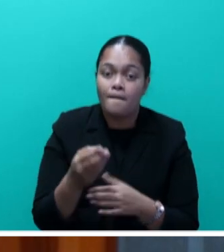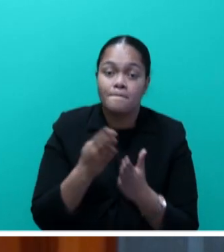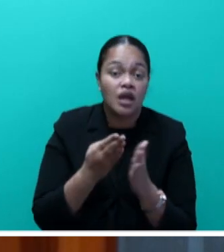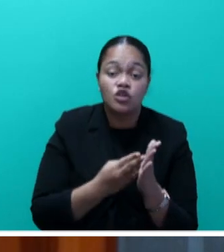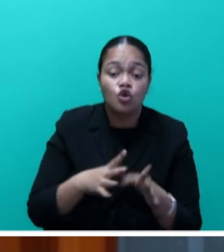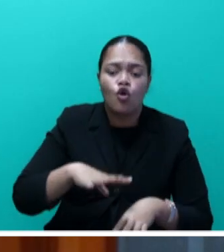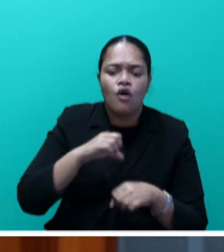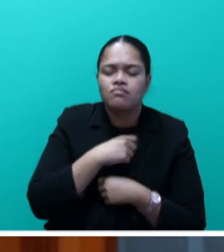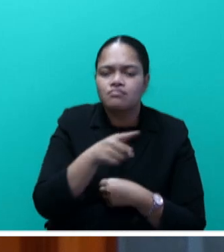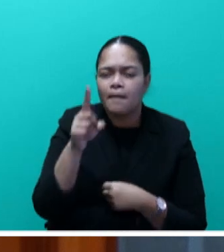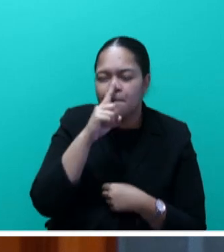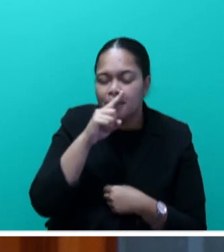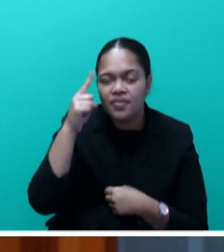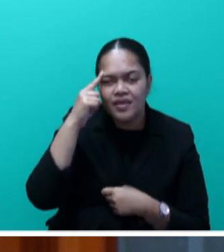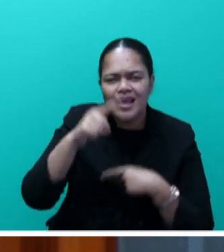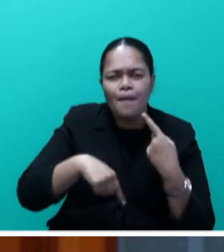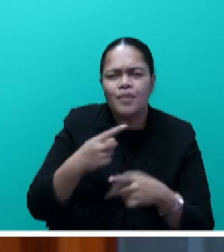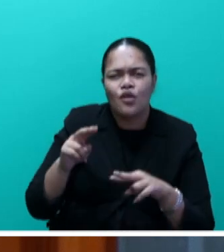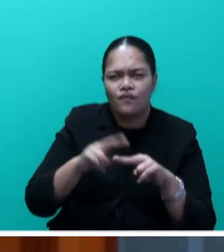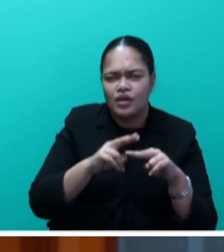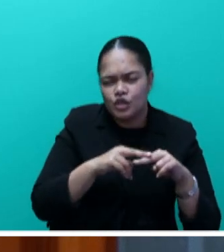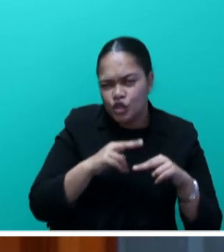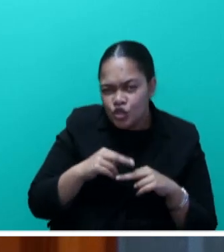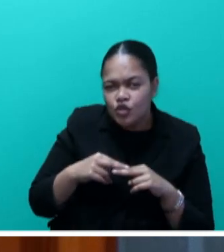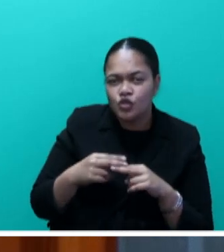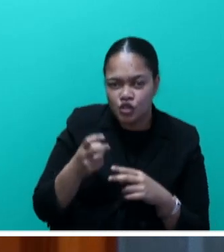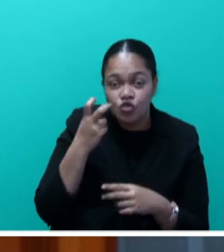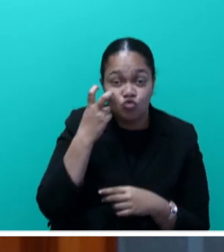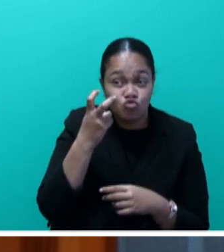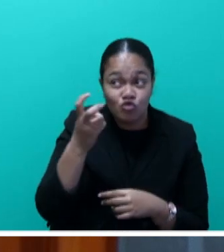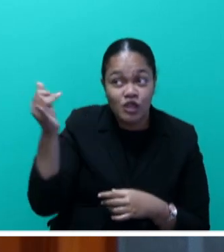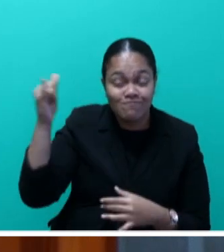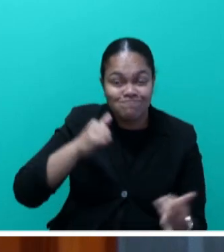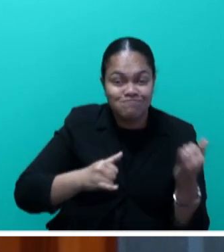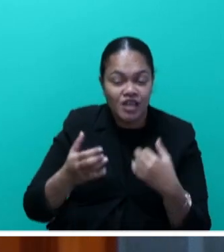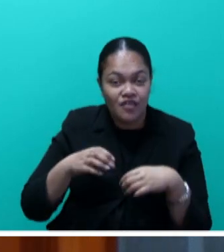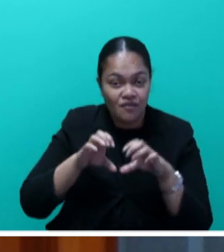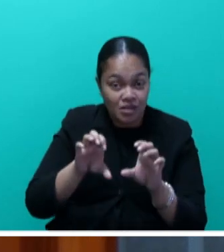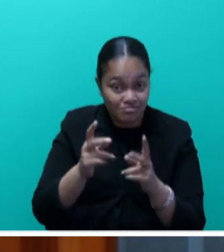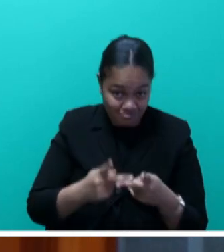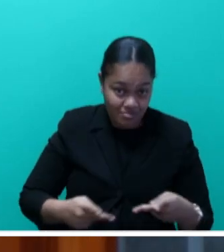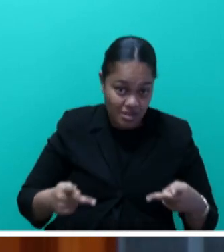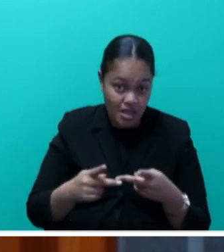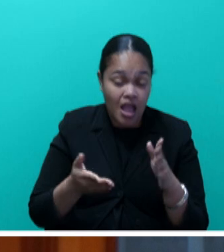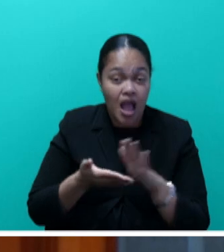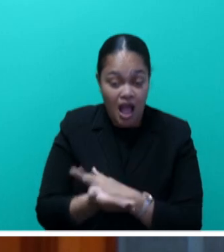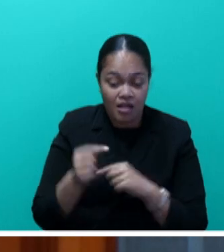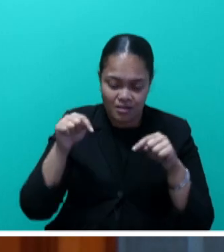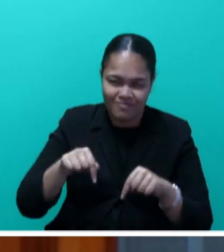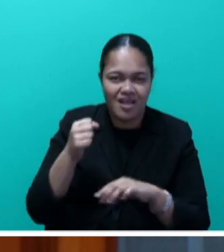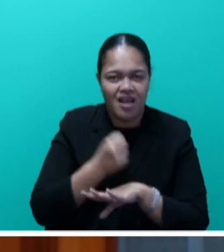people and those who think about Fiji as a preferred tourism and investment destination under the coalition